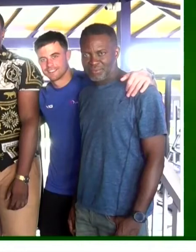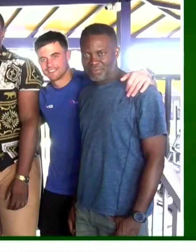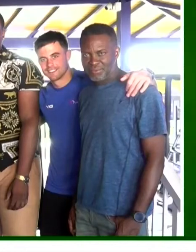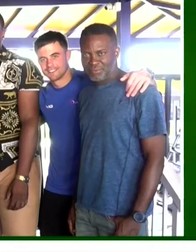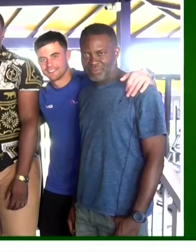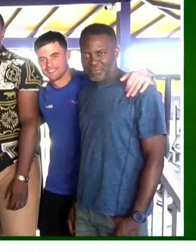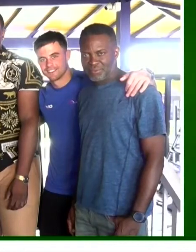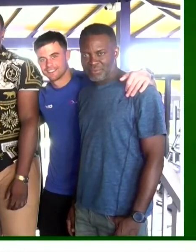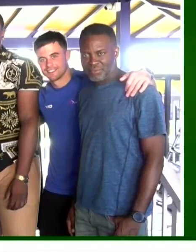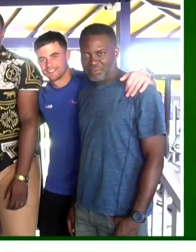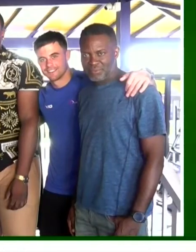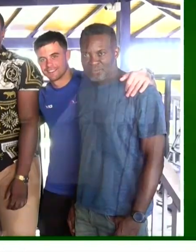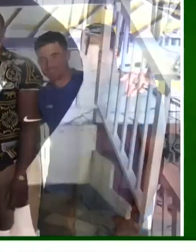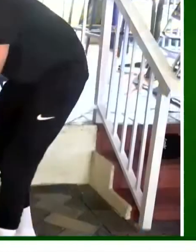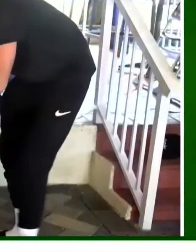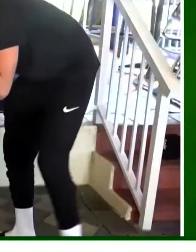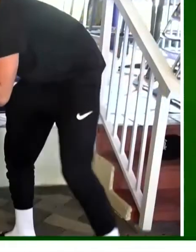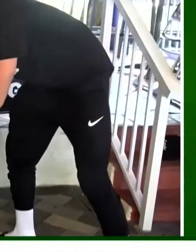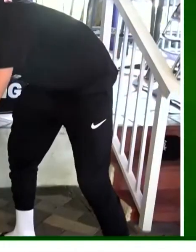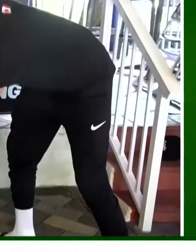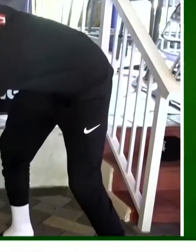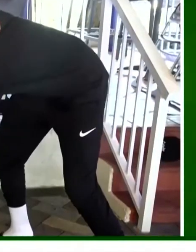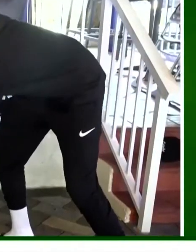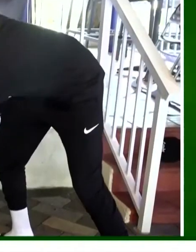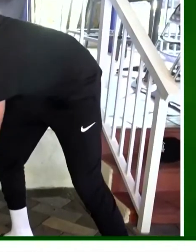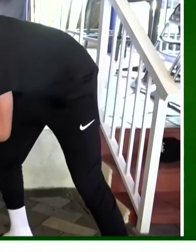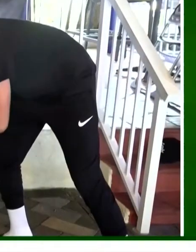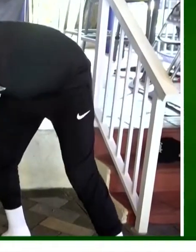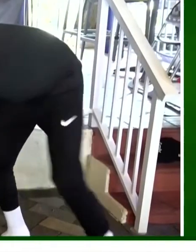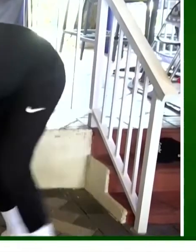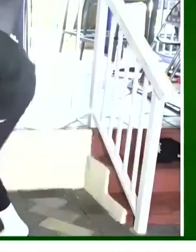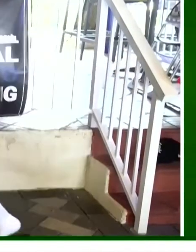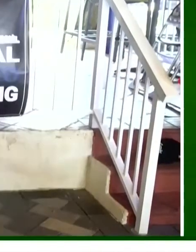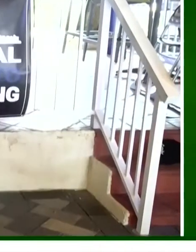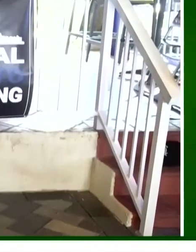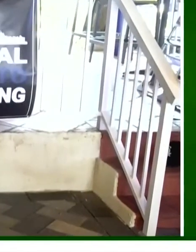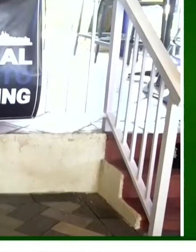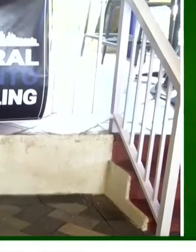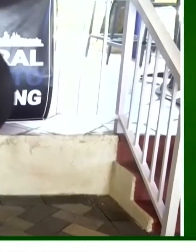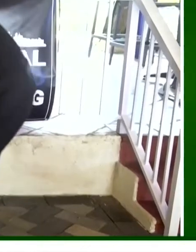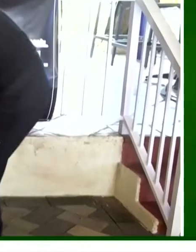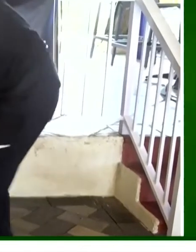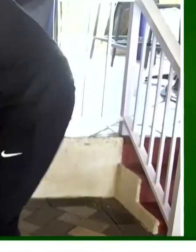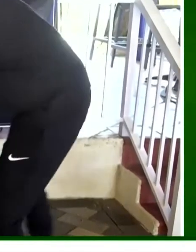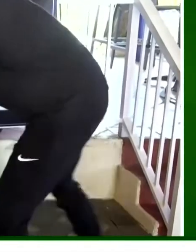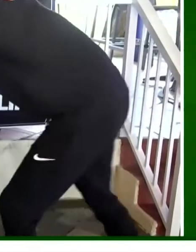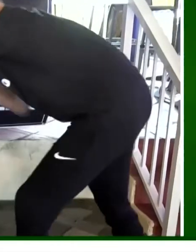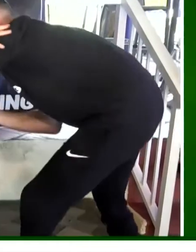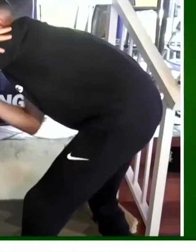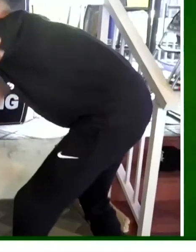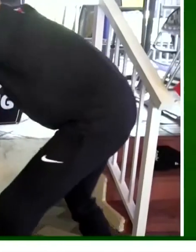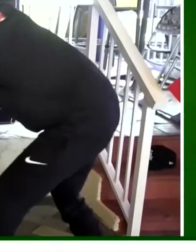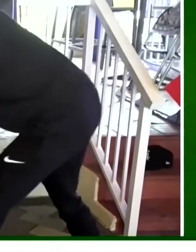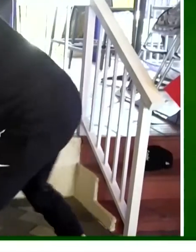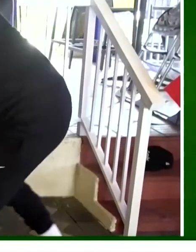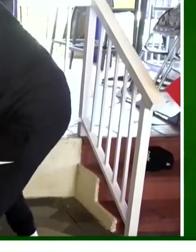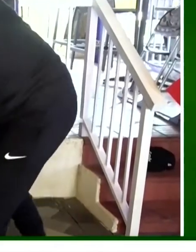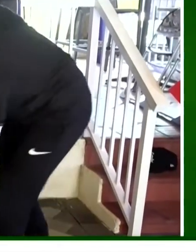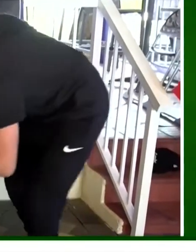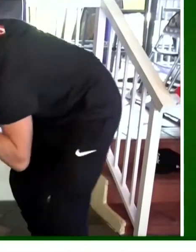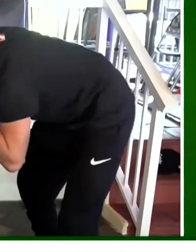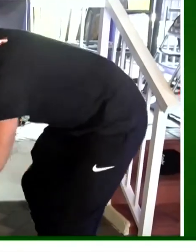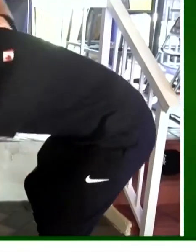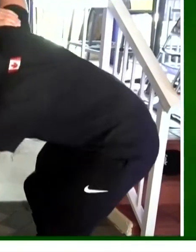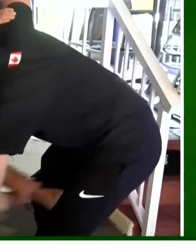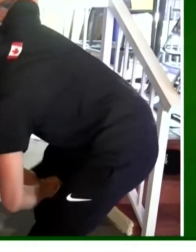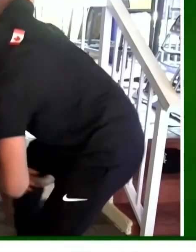offer for the top performers and a trophy to the eventual winner of the senior section. The official weigh-in begins tomorrow morning for the